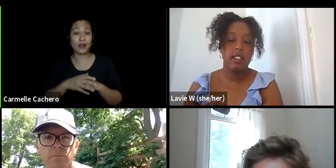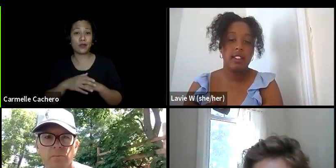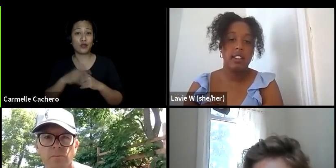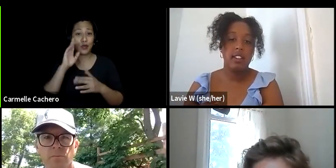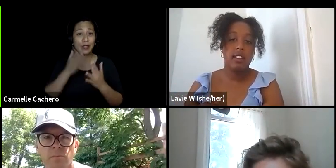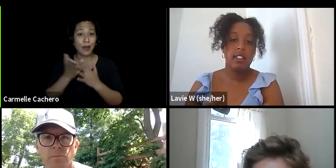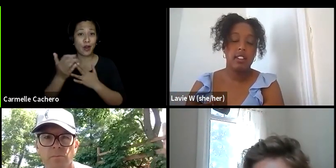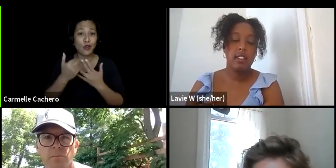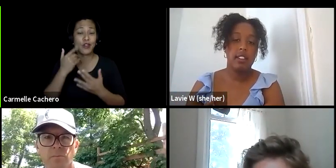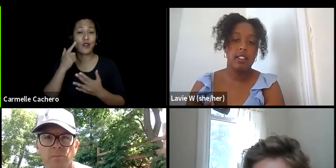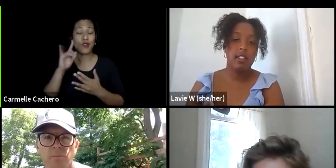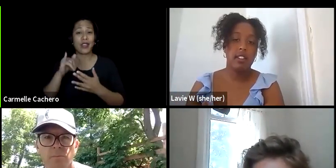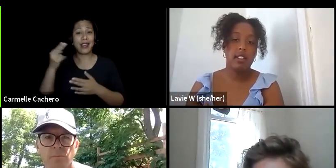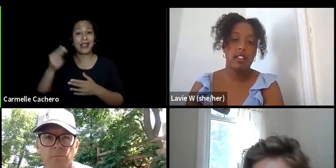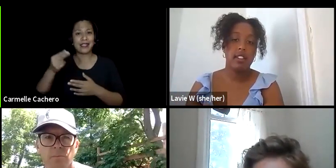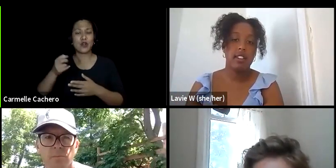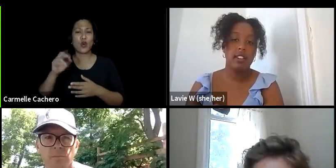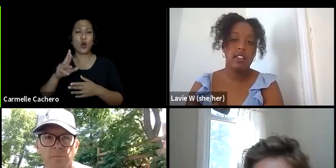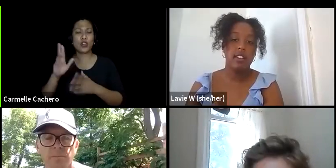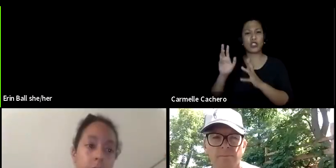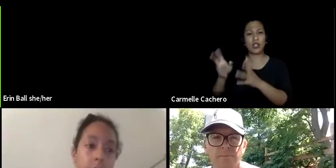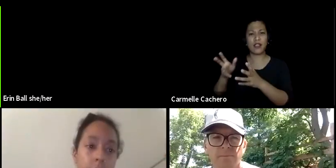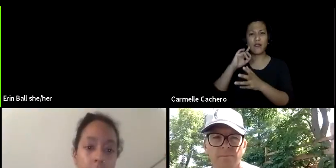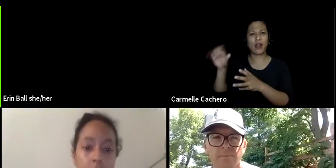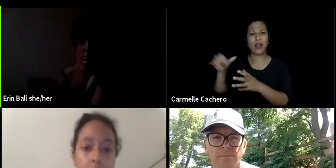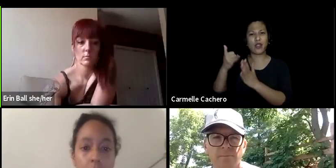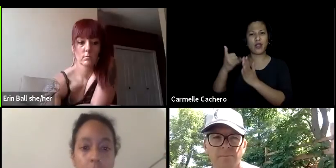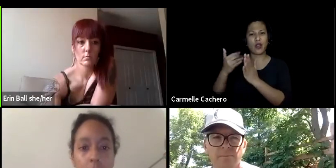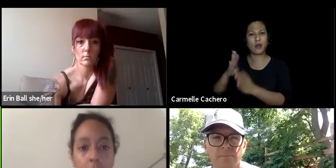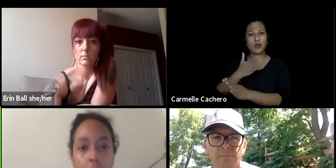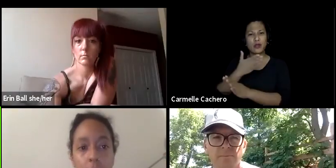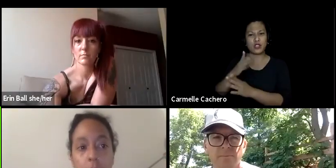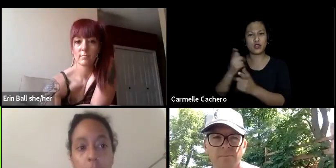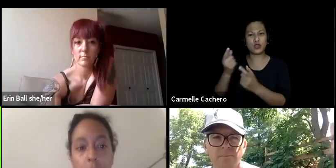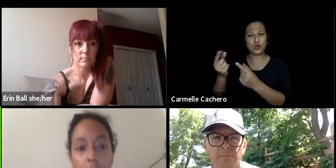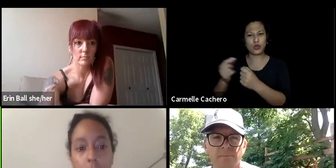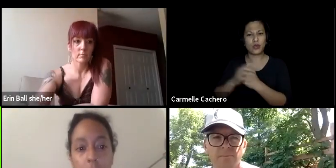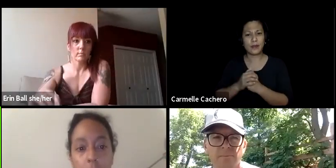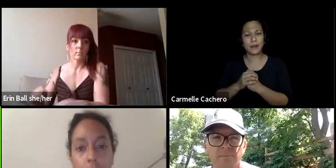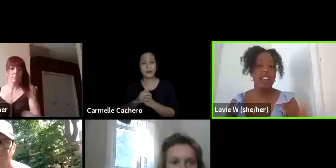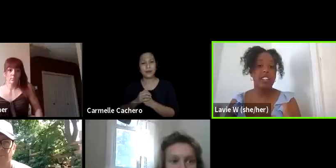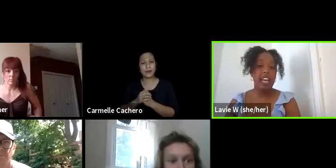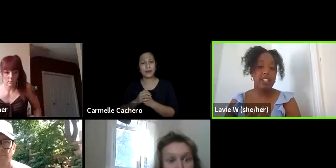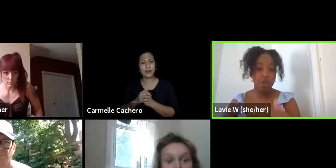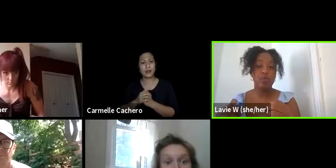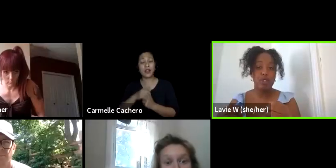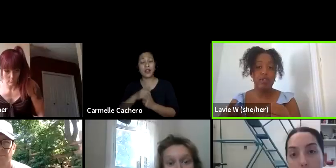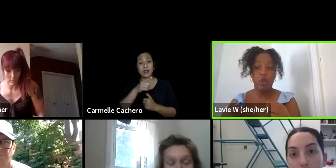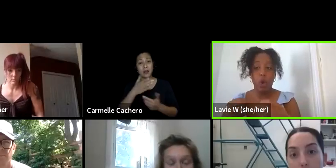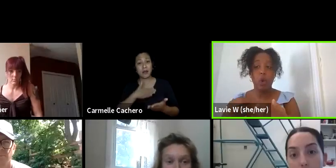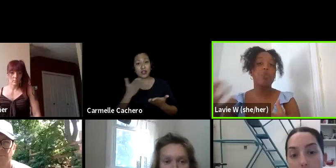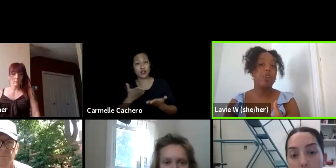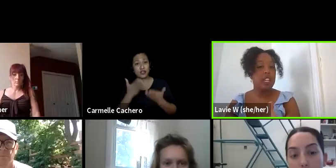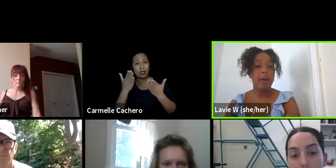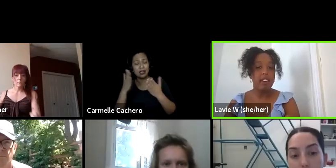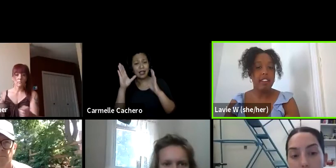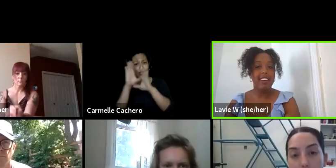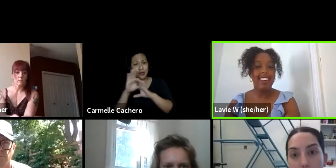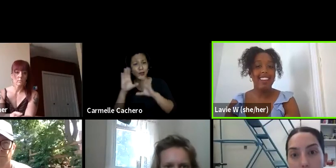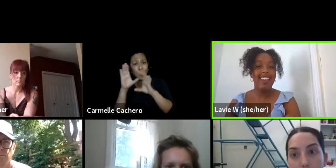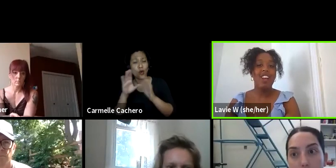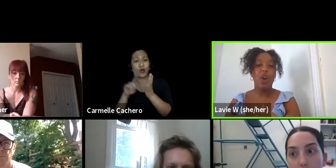or should it be left alone by certain musicians? Well, I would say explore it in terms of go and read